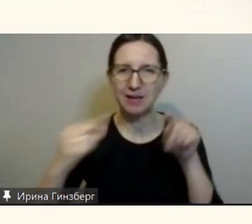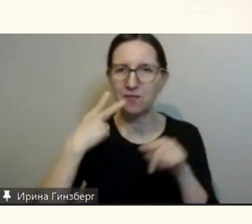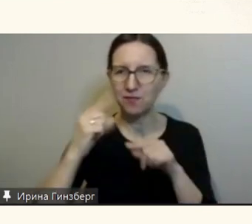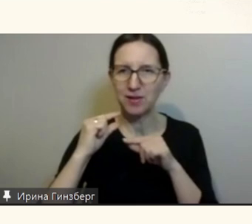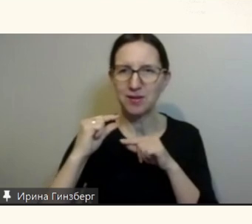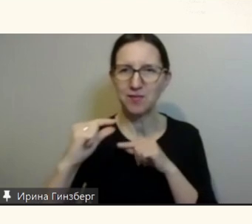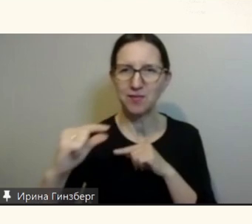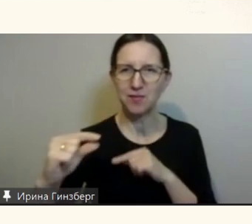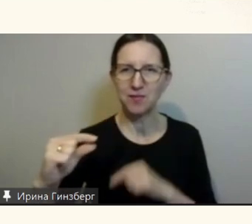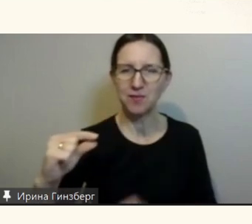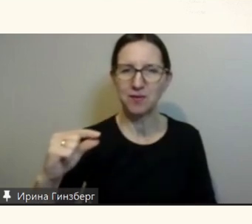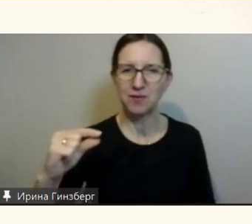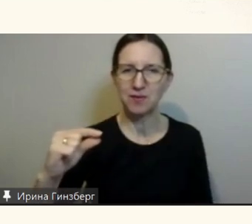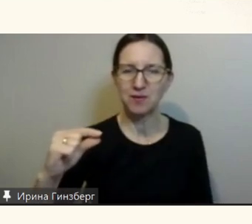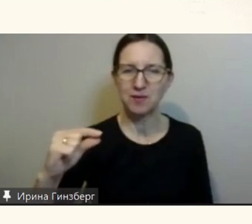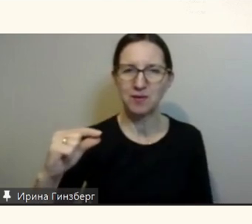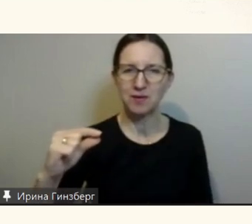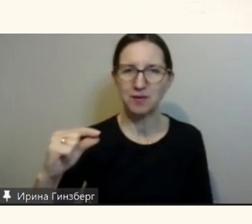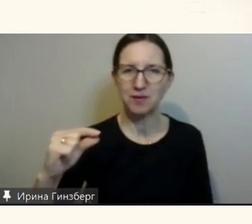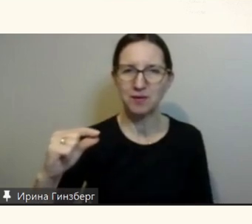a little black dot, and